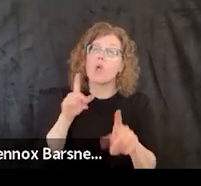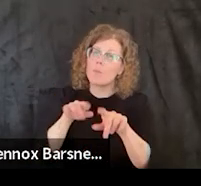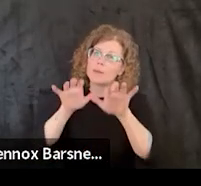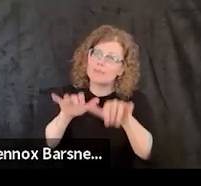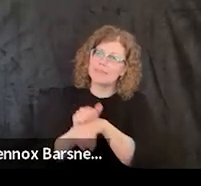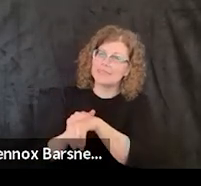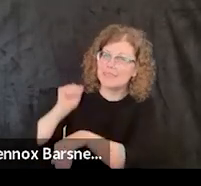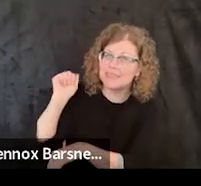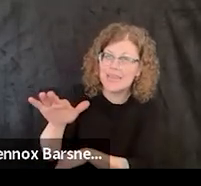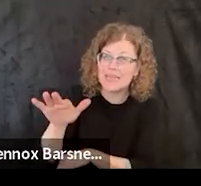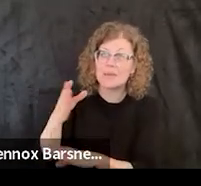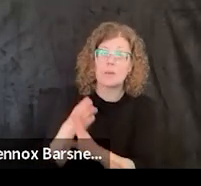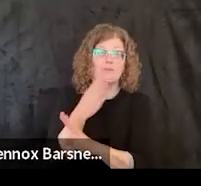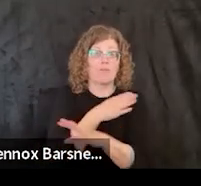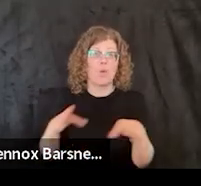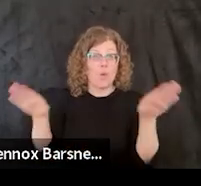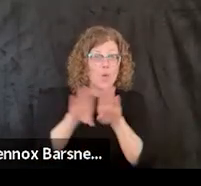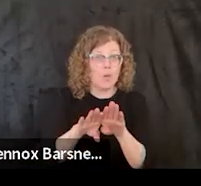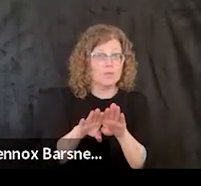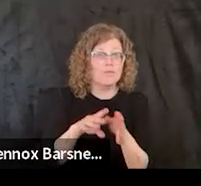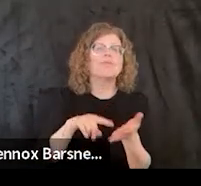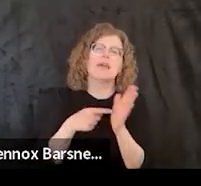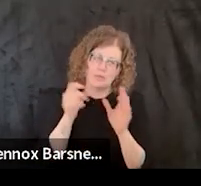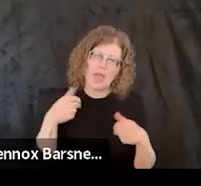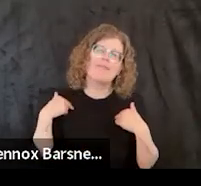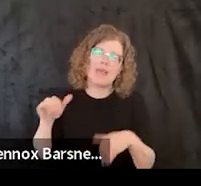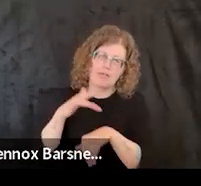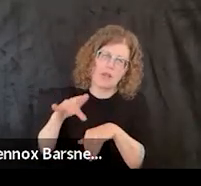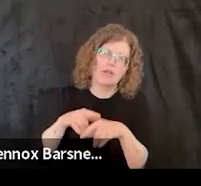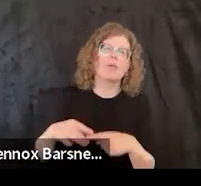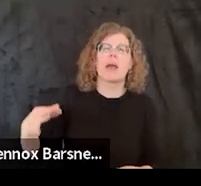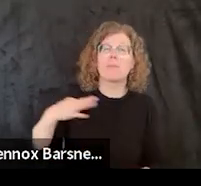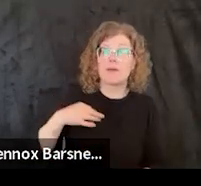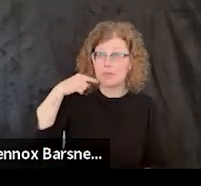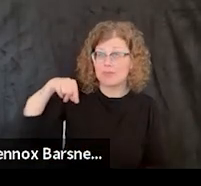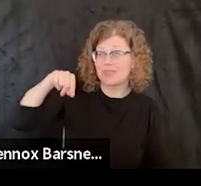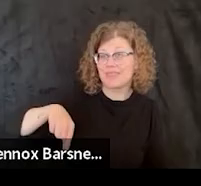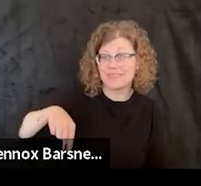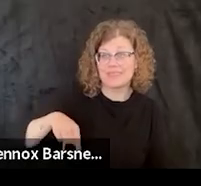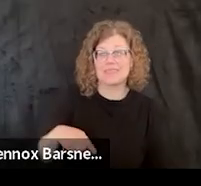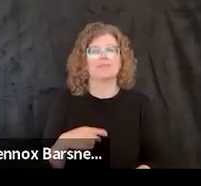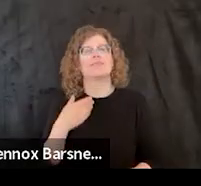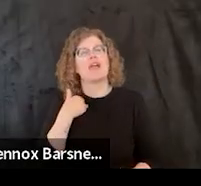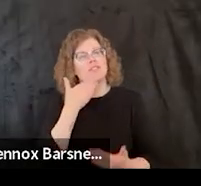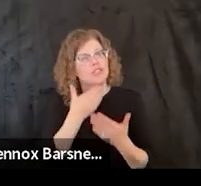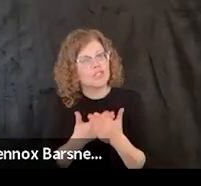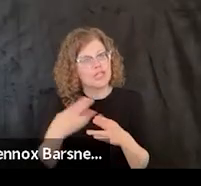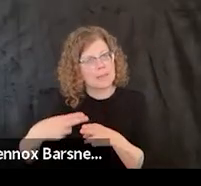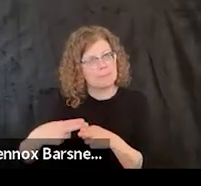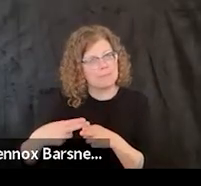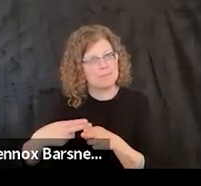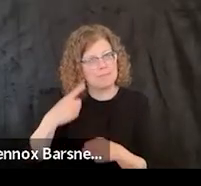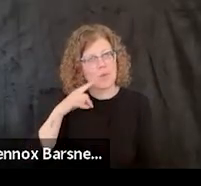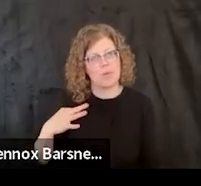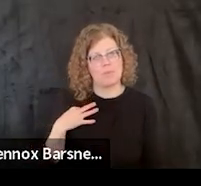the open grant policy. You must be in good standing if you wish to apply. This means you cannot have